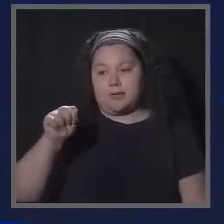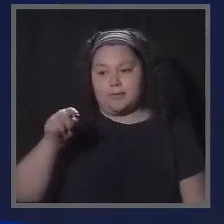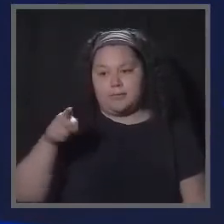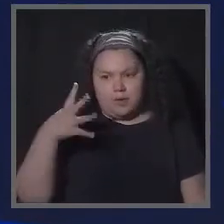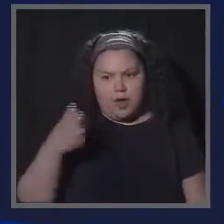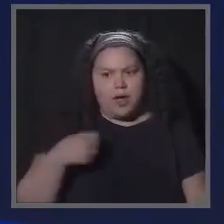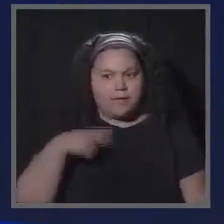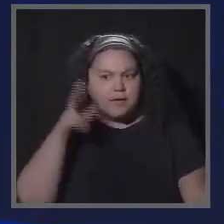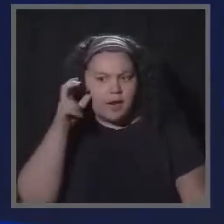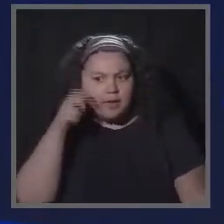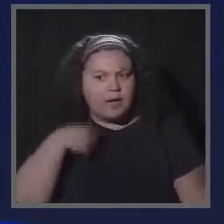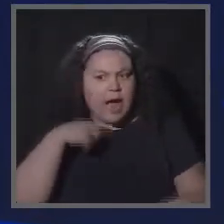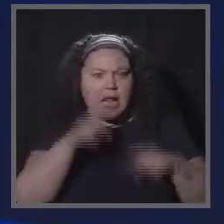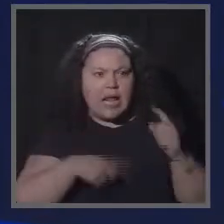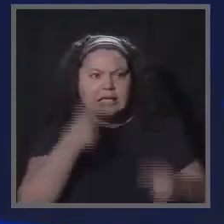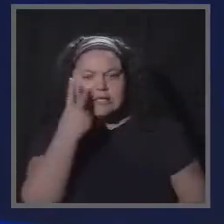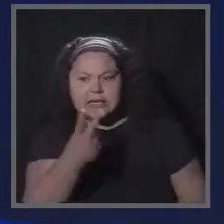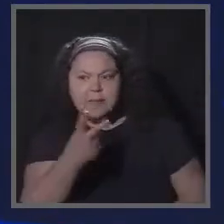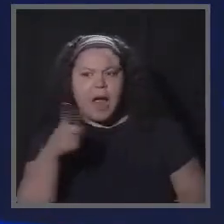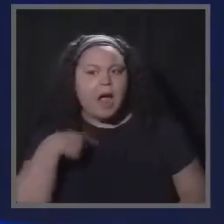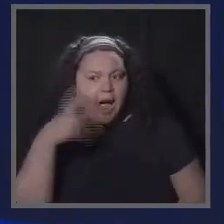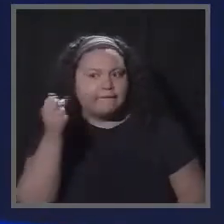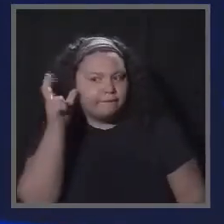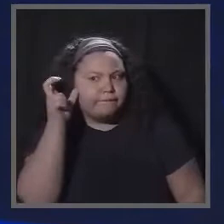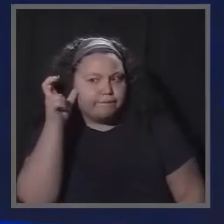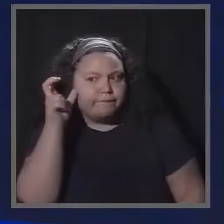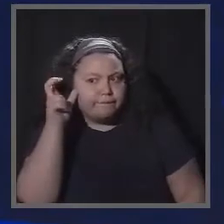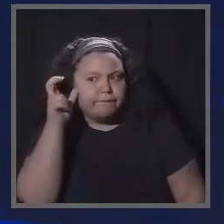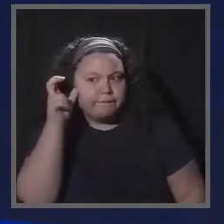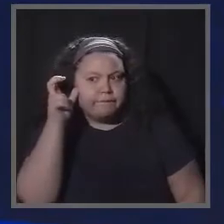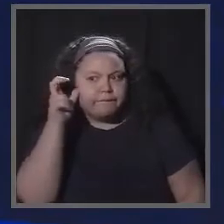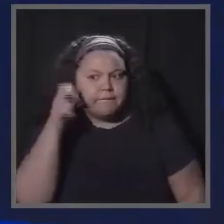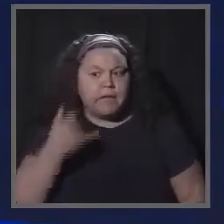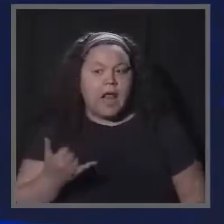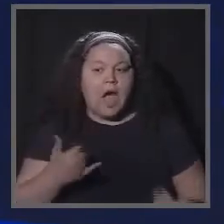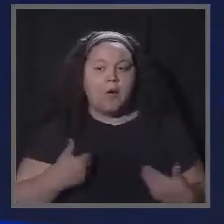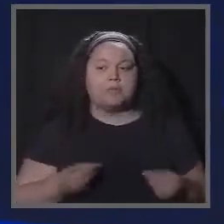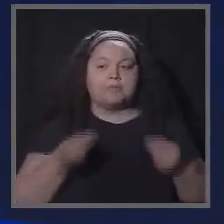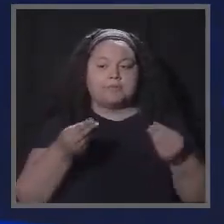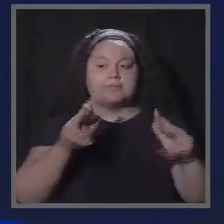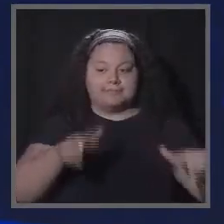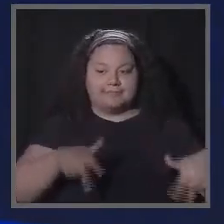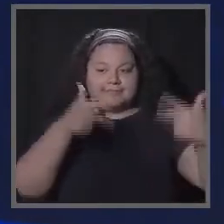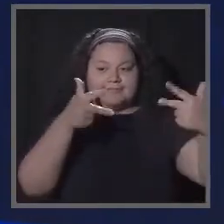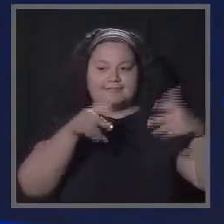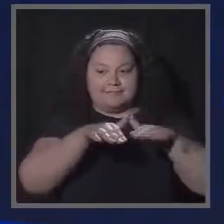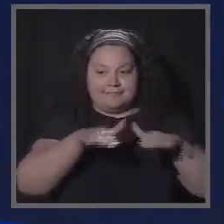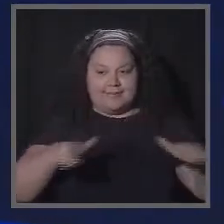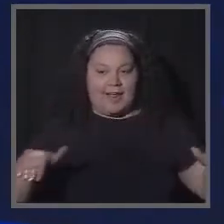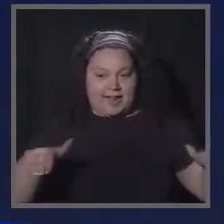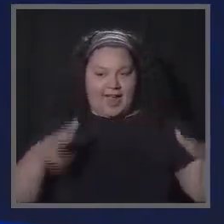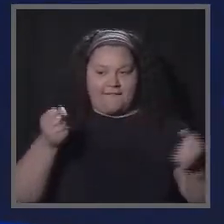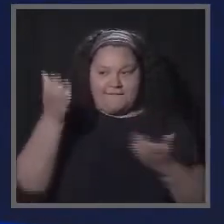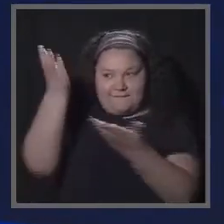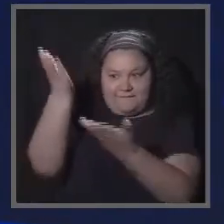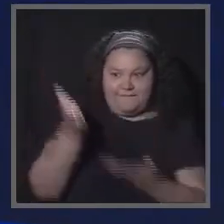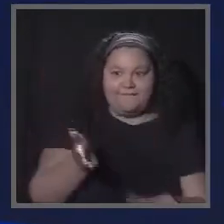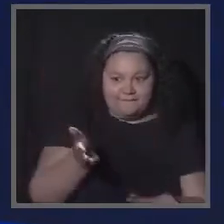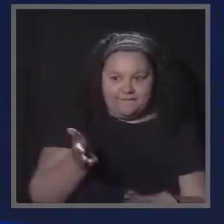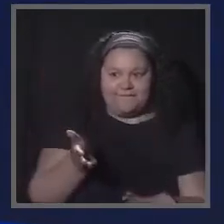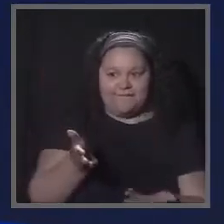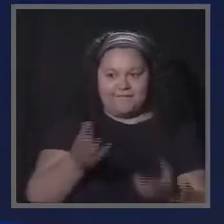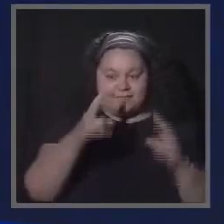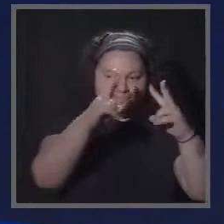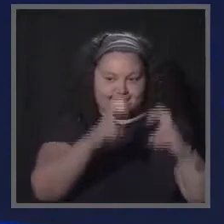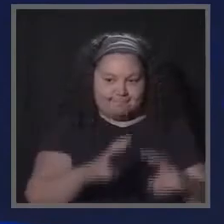there. So Jonathan, I will give you the virtual floor to present yourself. Your research activities